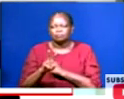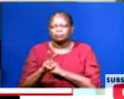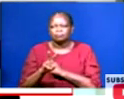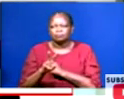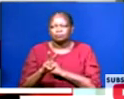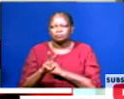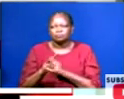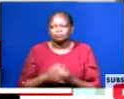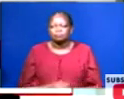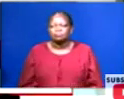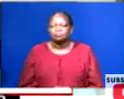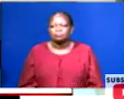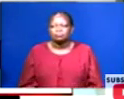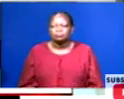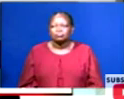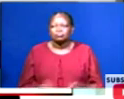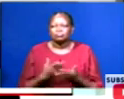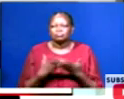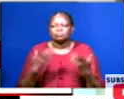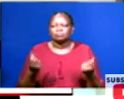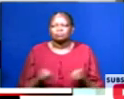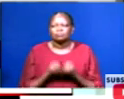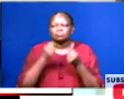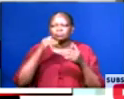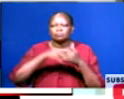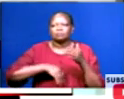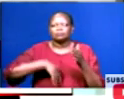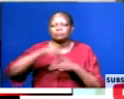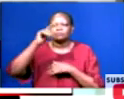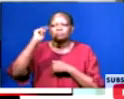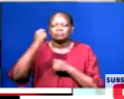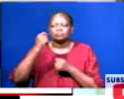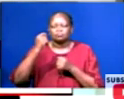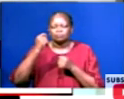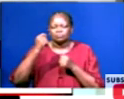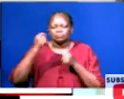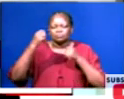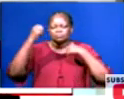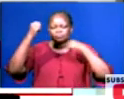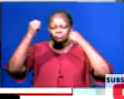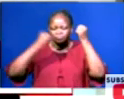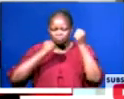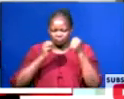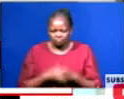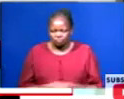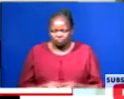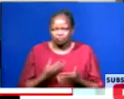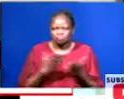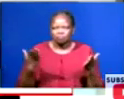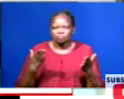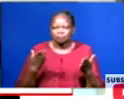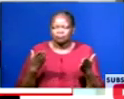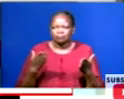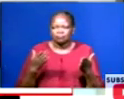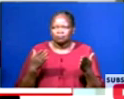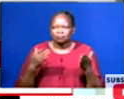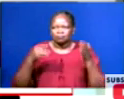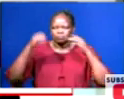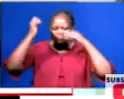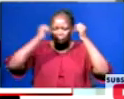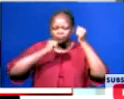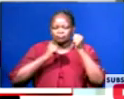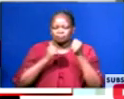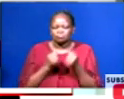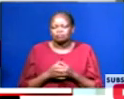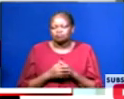swoop happened within and also outside of the Kenya Air Force barracks. Every military officer was presumed